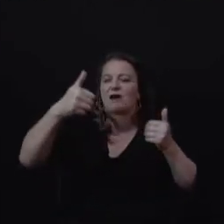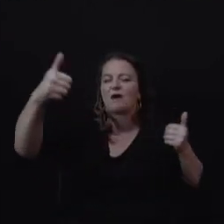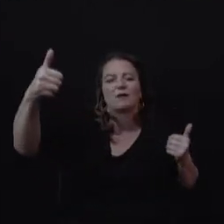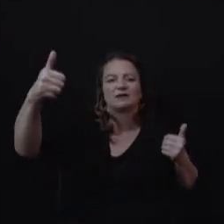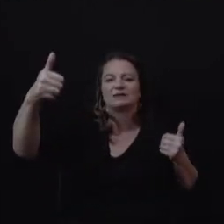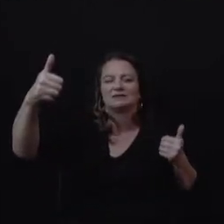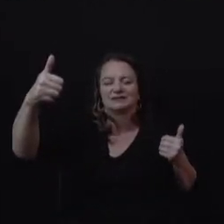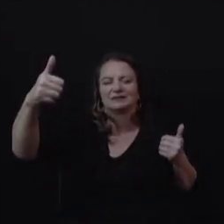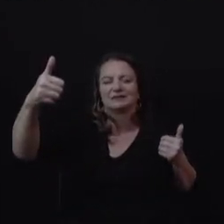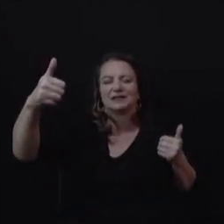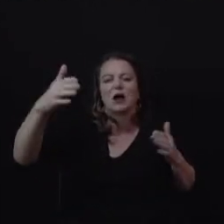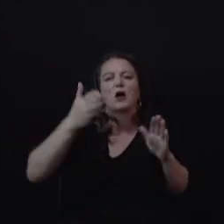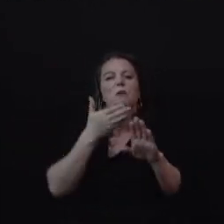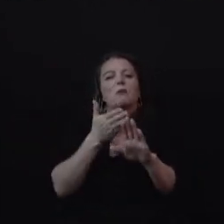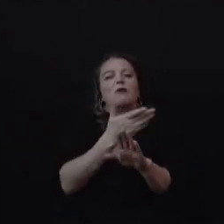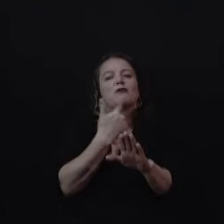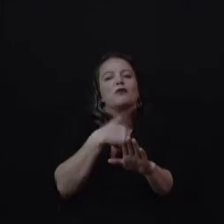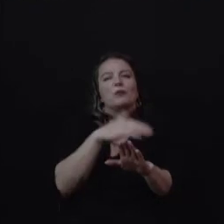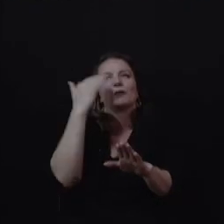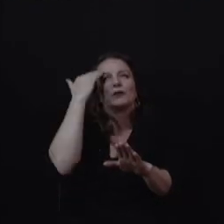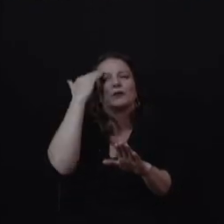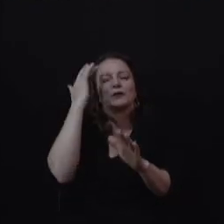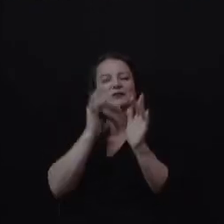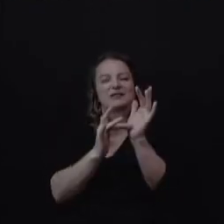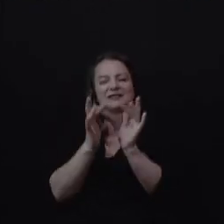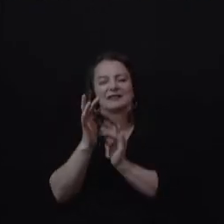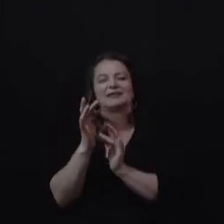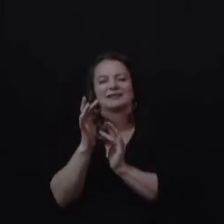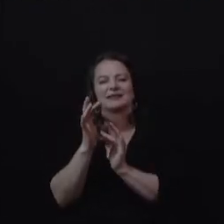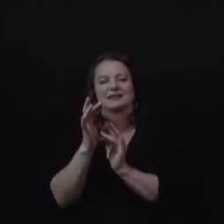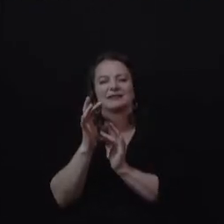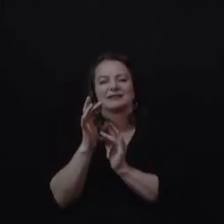before we came to the knowledge of who Jesus is.